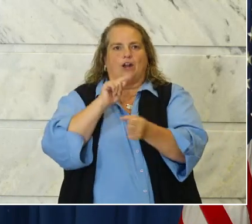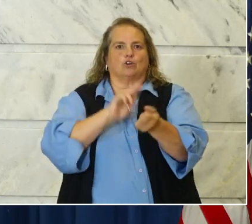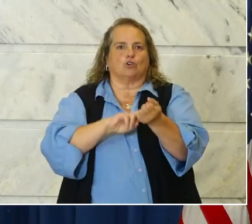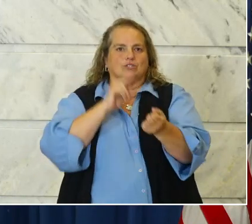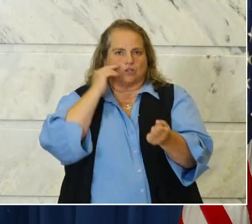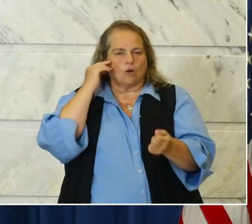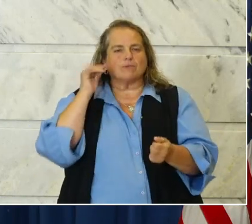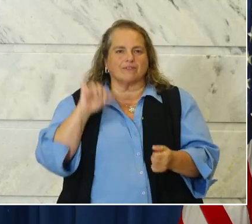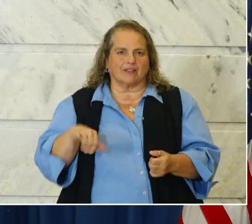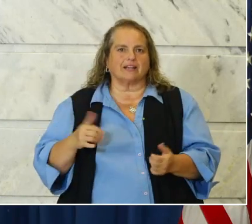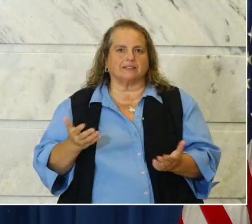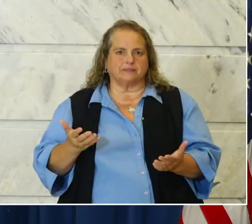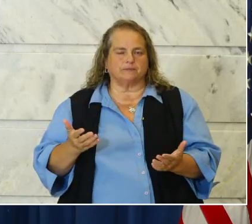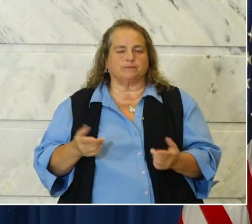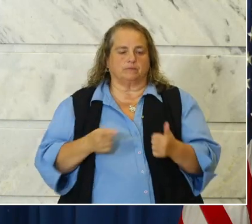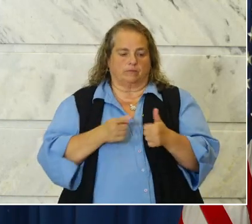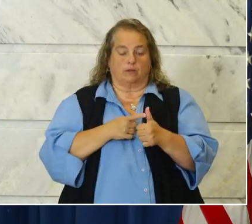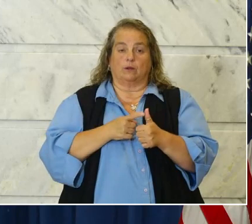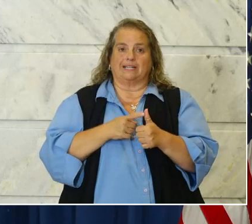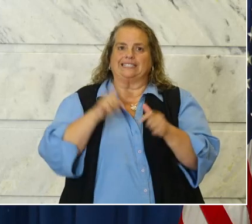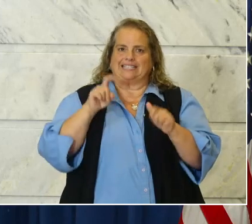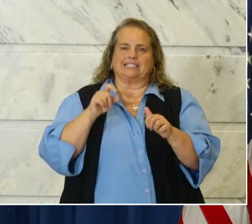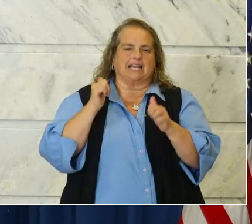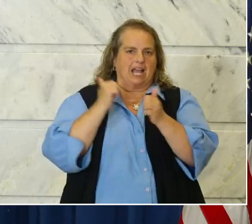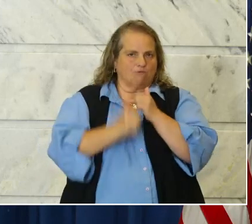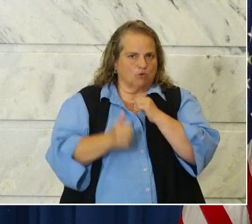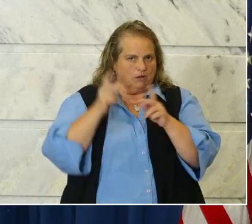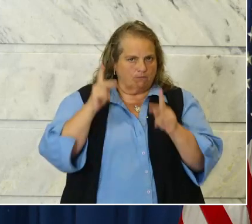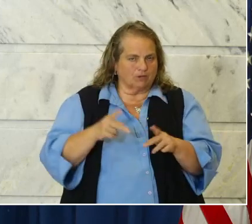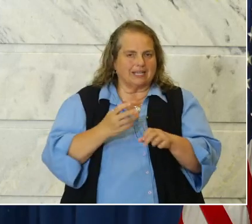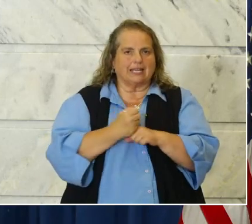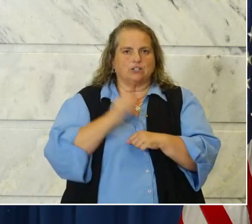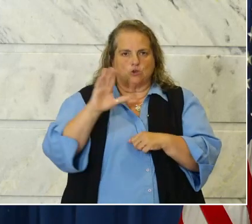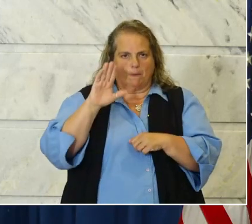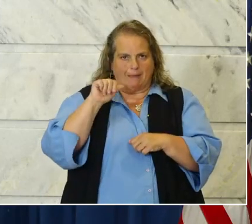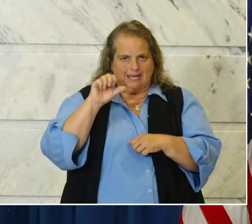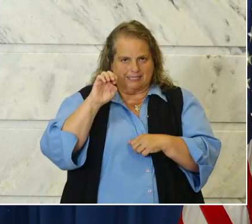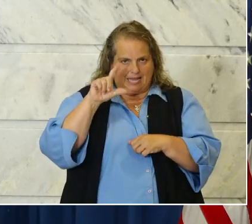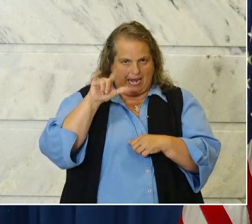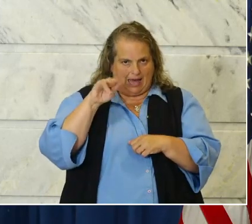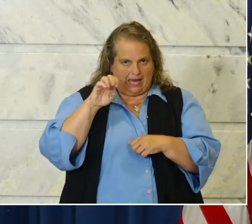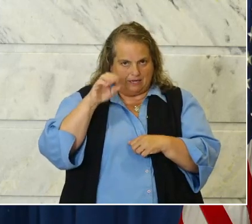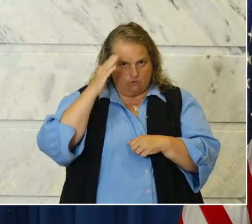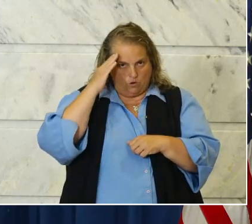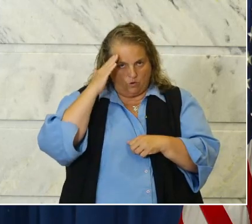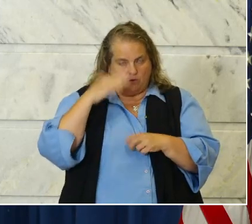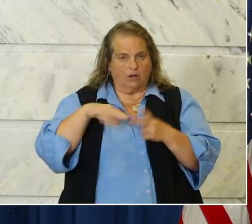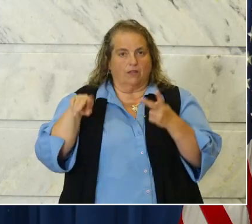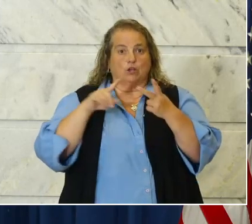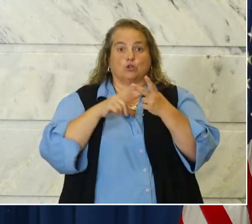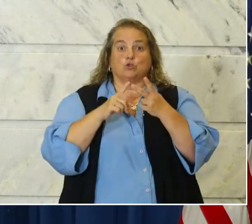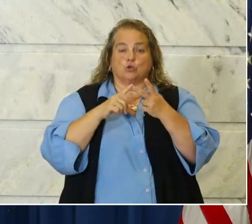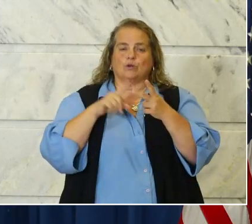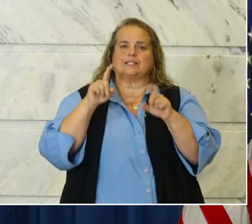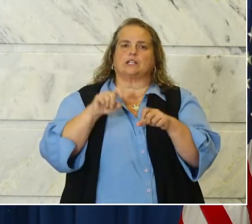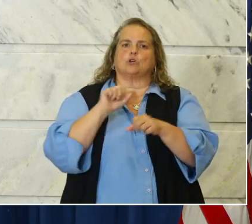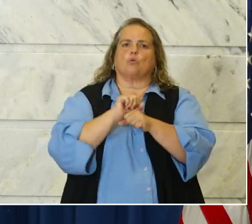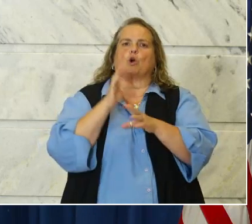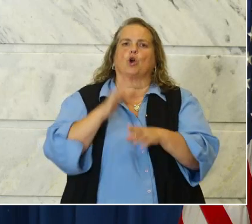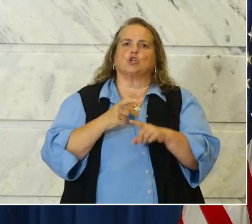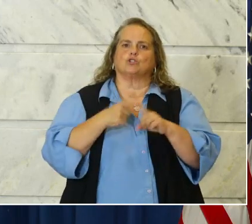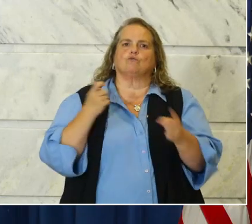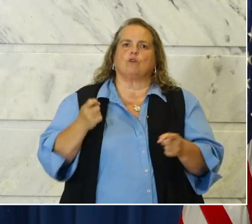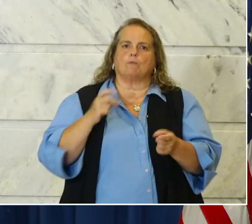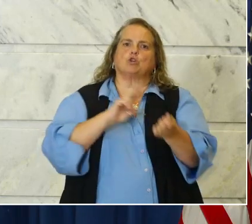standard. 1, test everybody and get your baseline. And 2, test the workers in long-term care facilities to prevent it